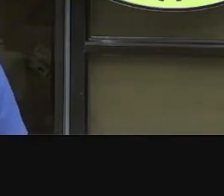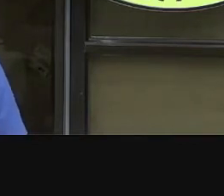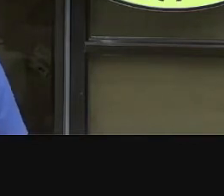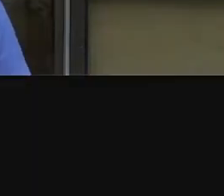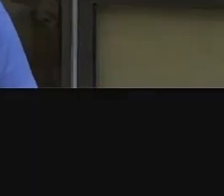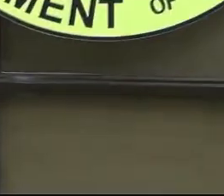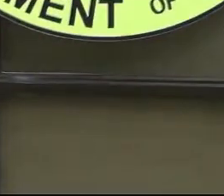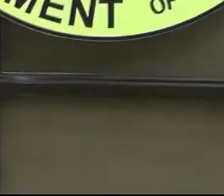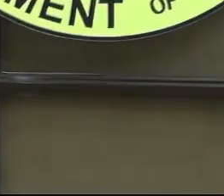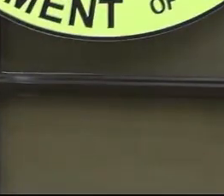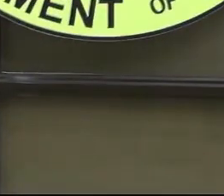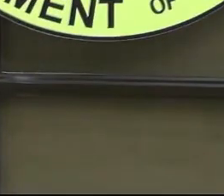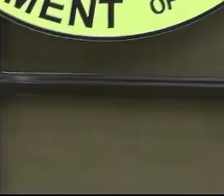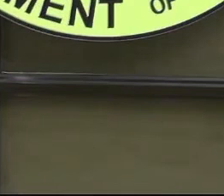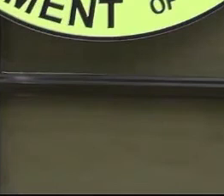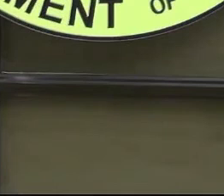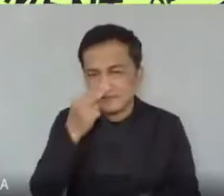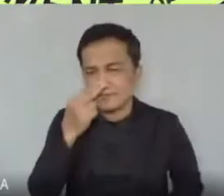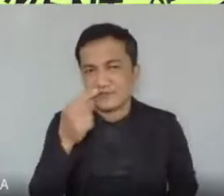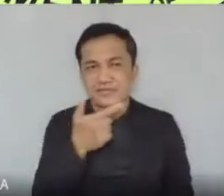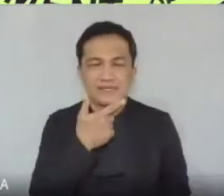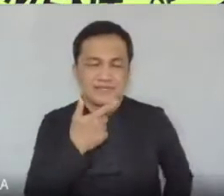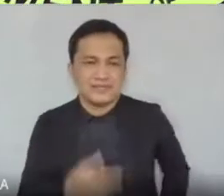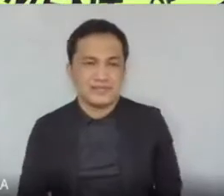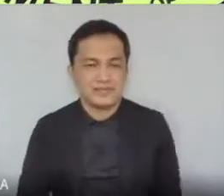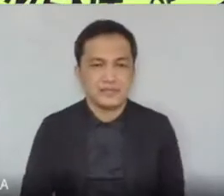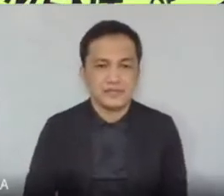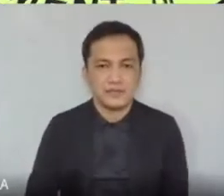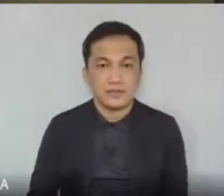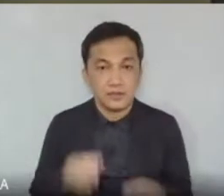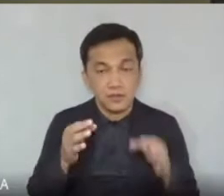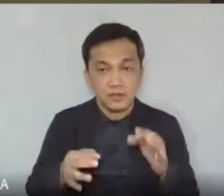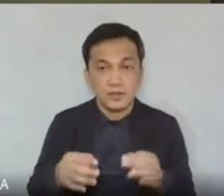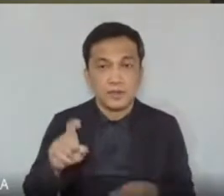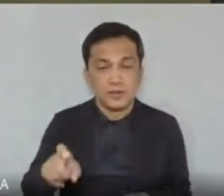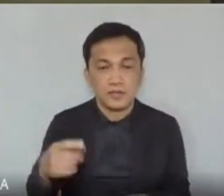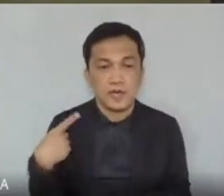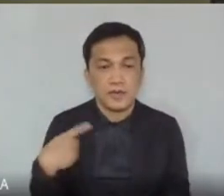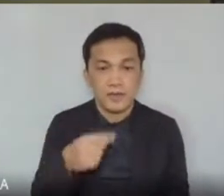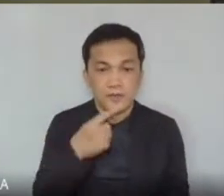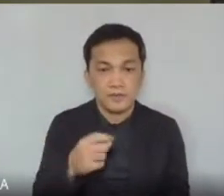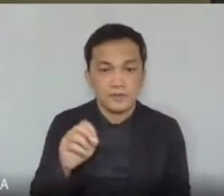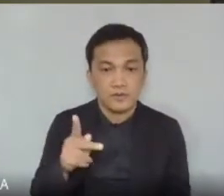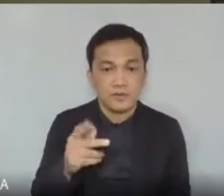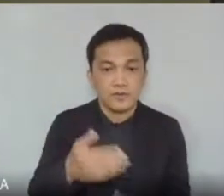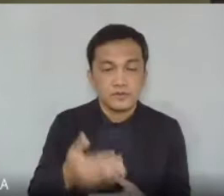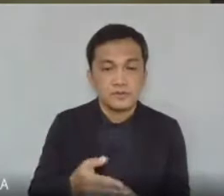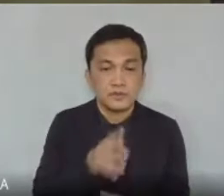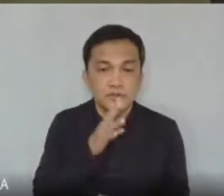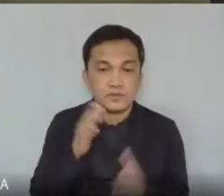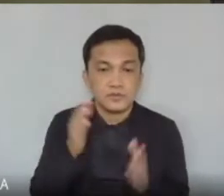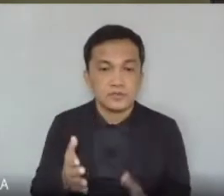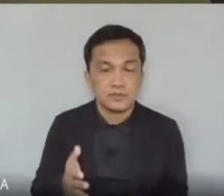DOH Knowledge Management and Information Technology Service. He provides overall direction for